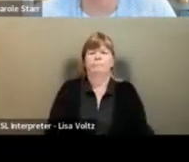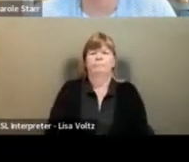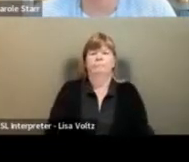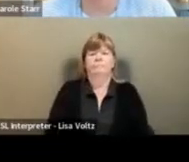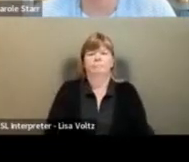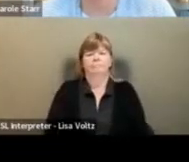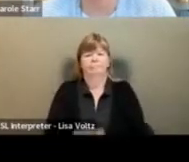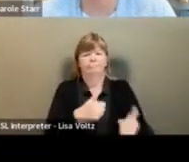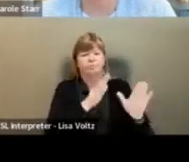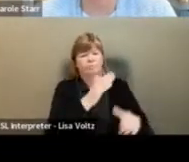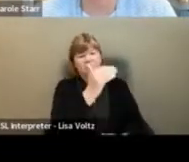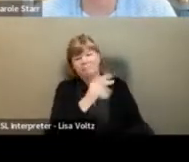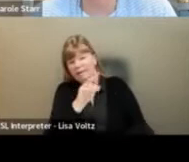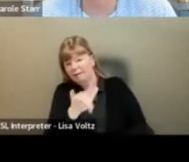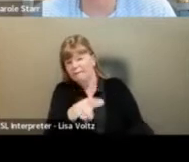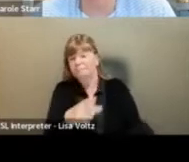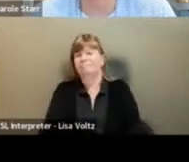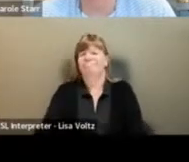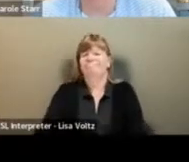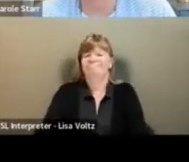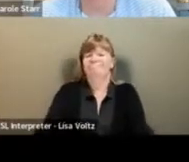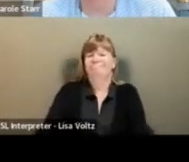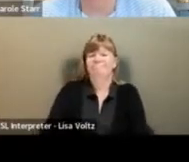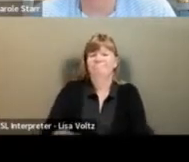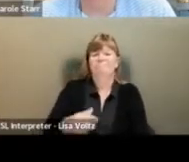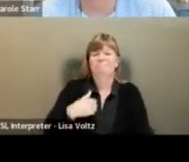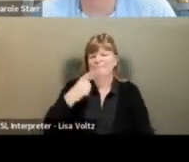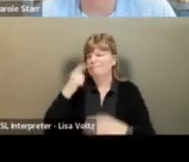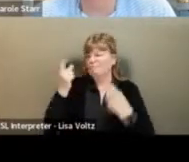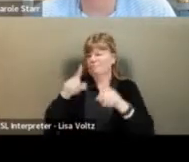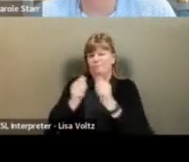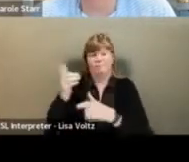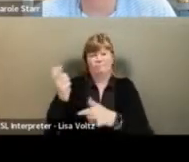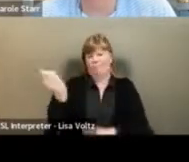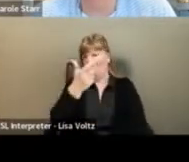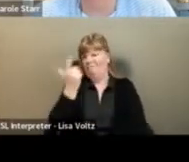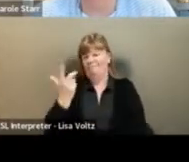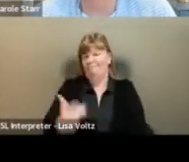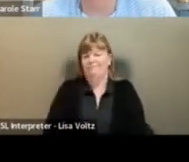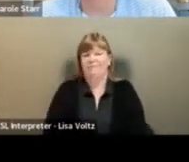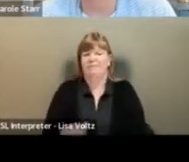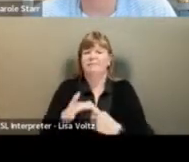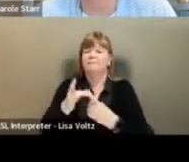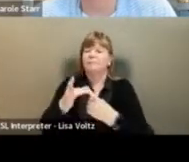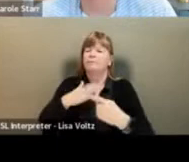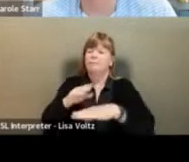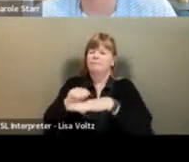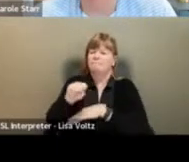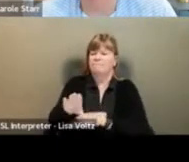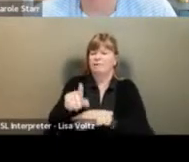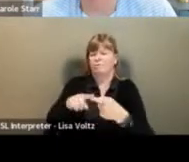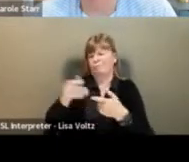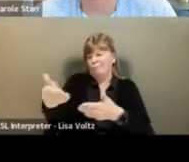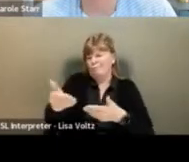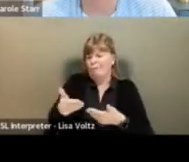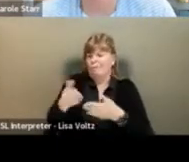Great. Kelly? I would agree with all of that, especially my advice would be to welcome a person